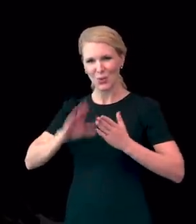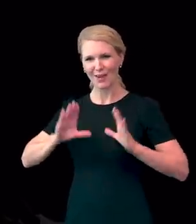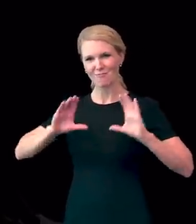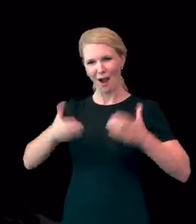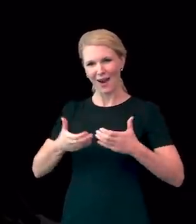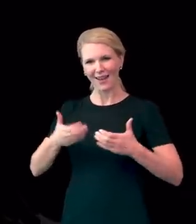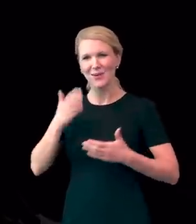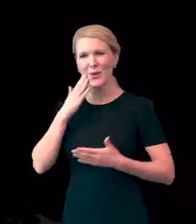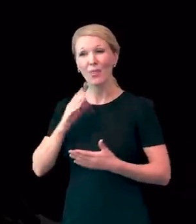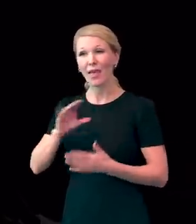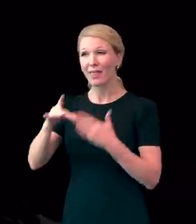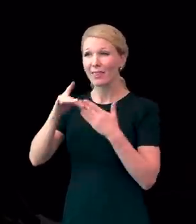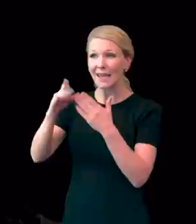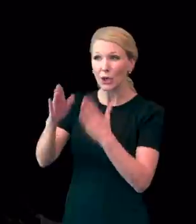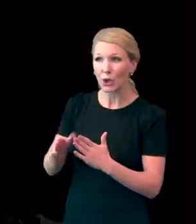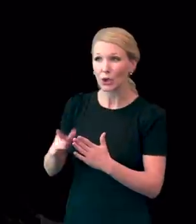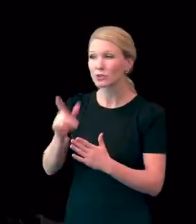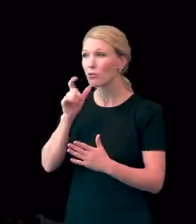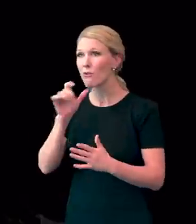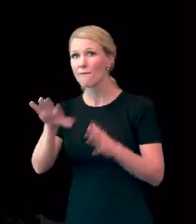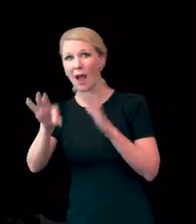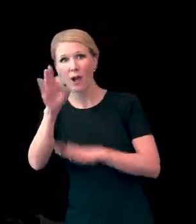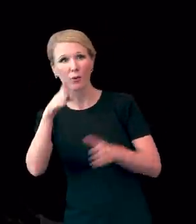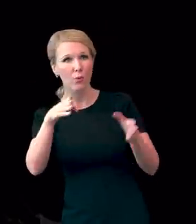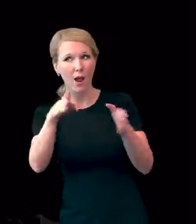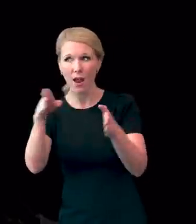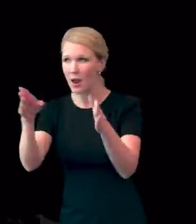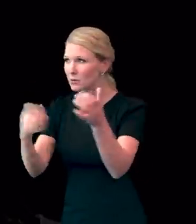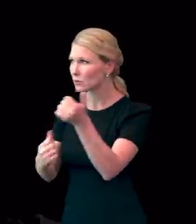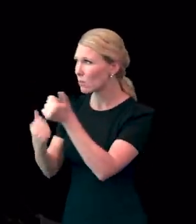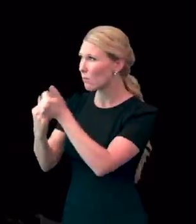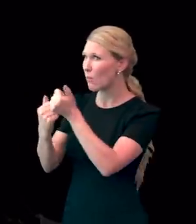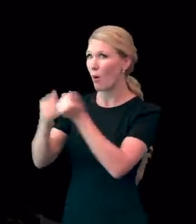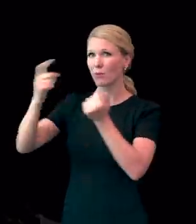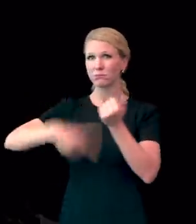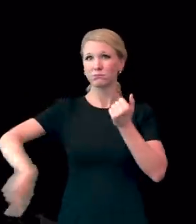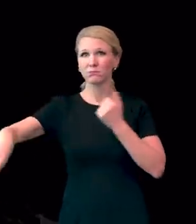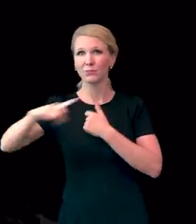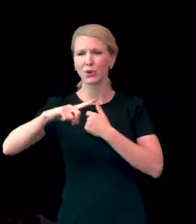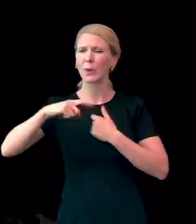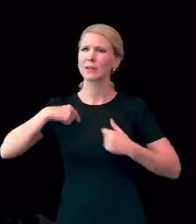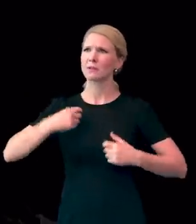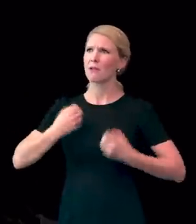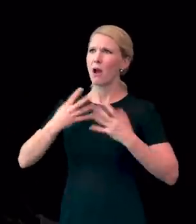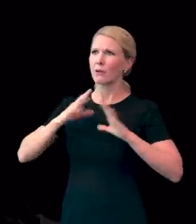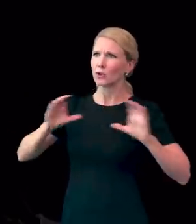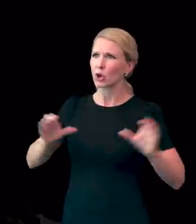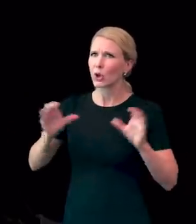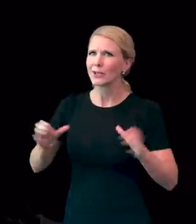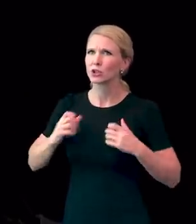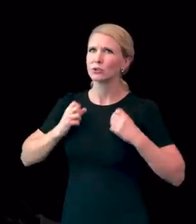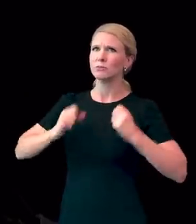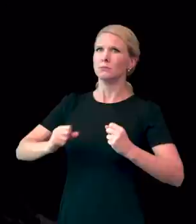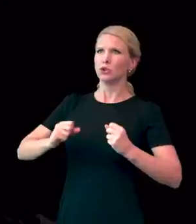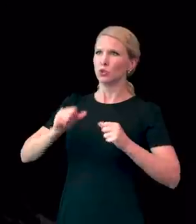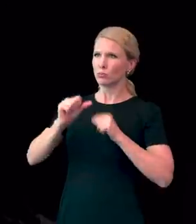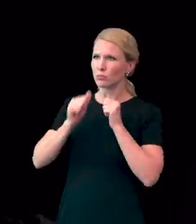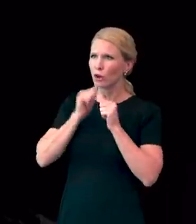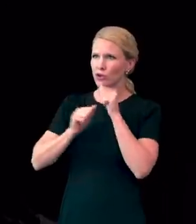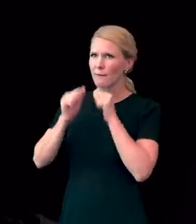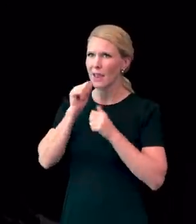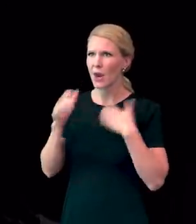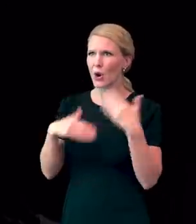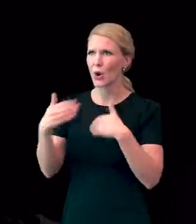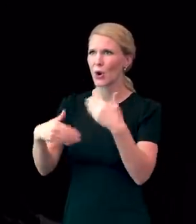leaders unite to find ways to support, engage with, and advocate for their student bodies. The courage it takes to continue to persevere is remarkable and